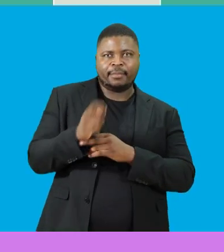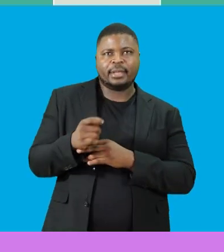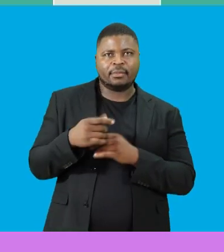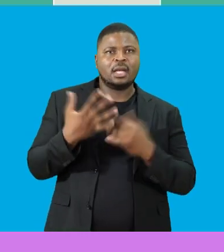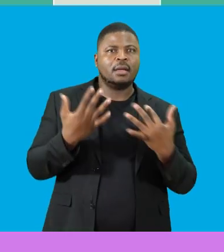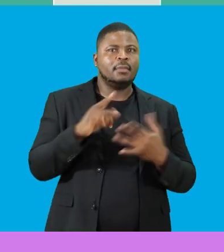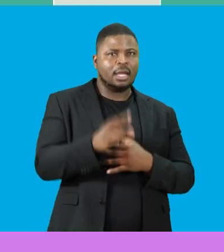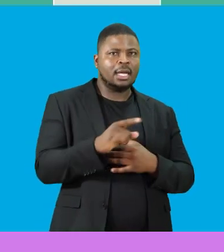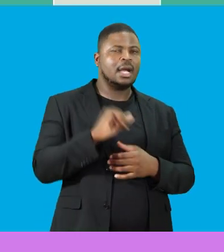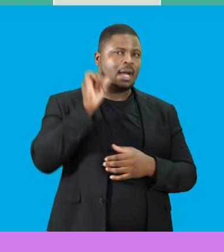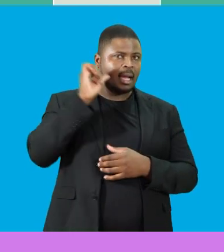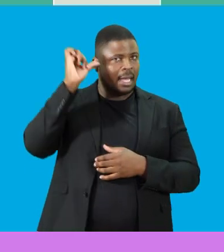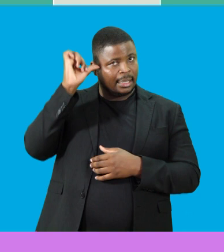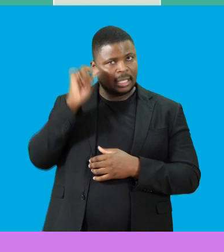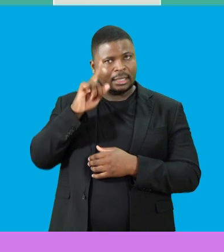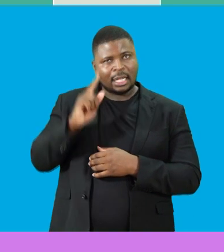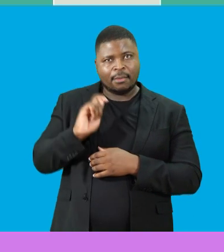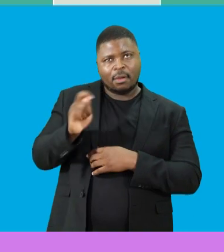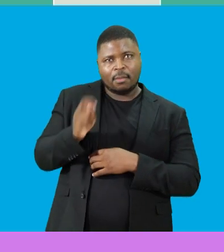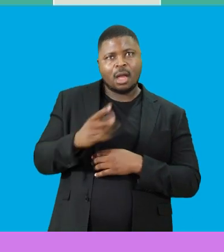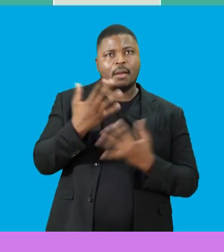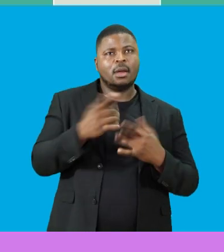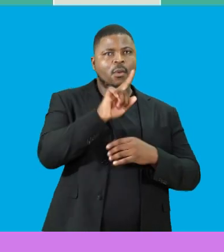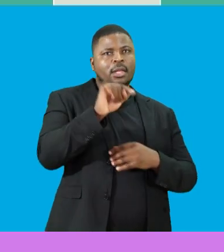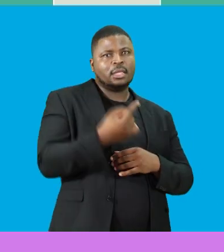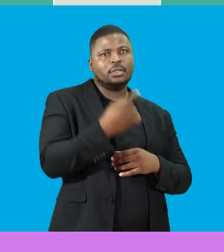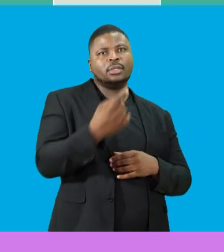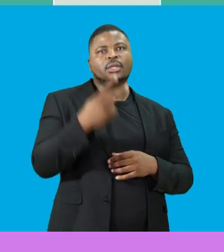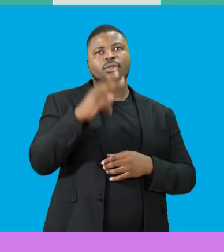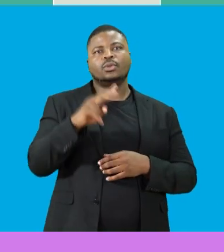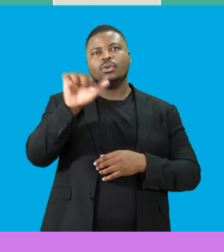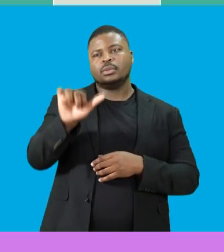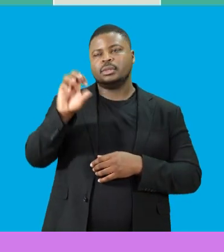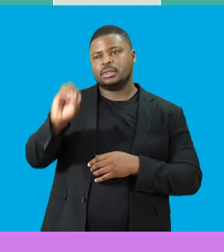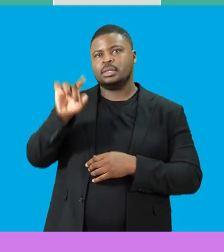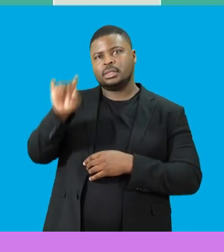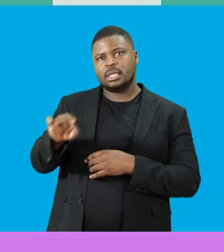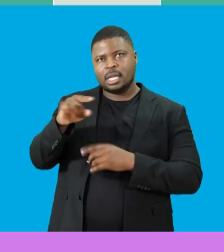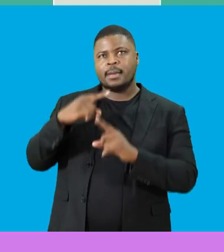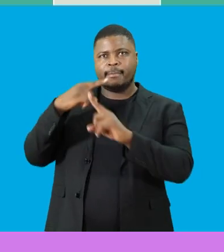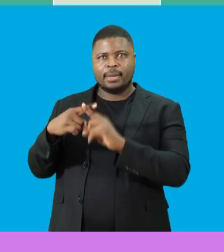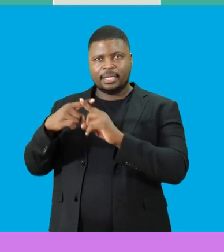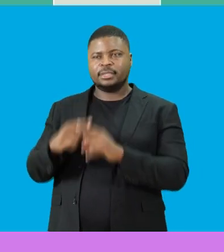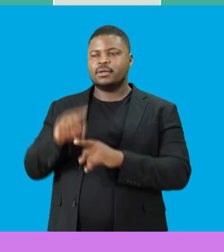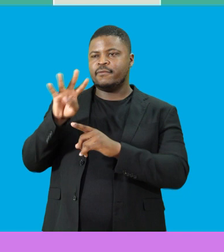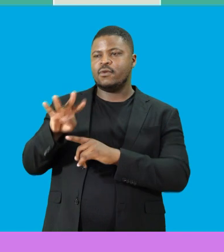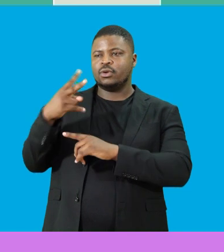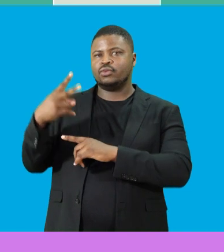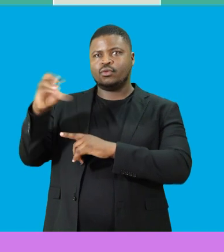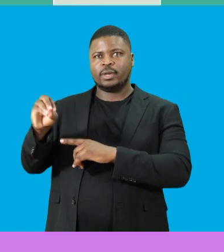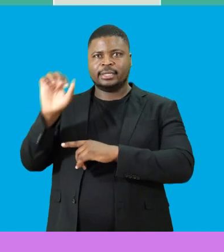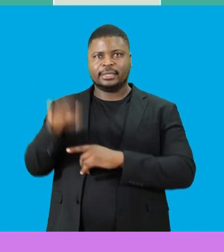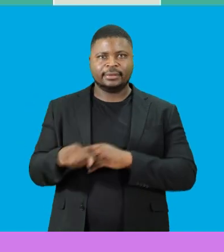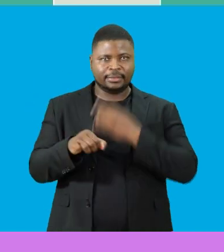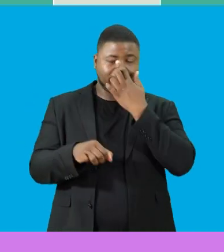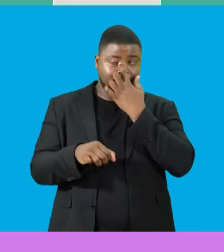equals to their cost, adult cost, which is 1,260, plus the twins cost, which is